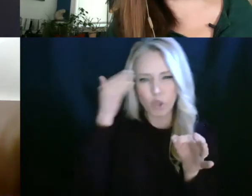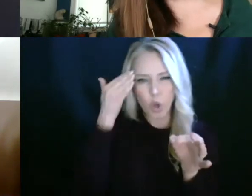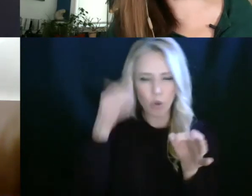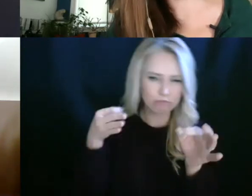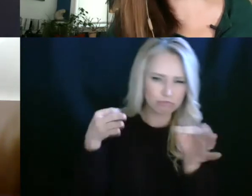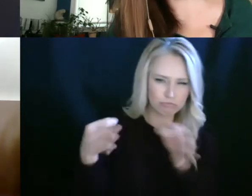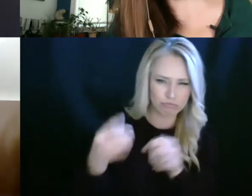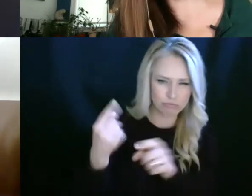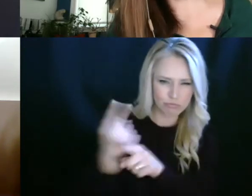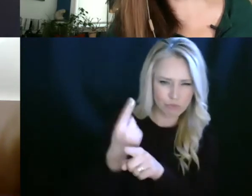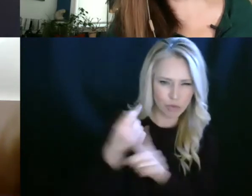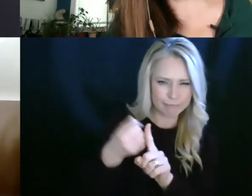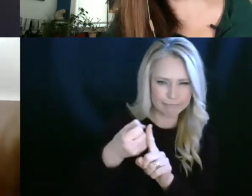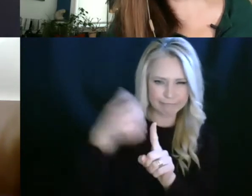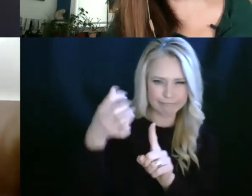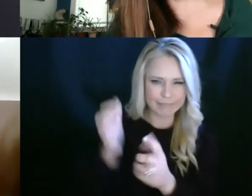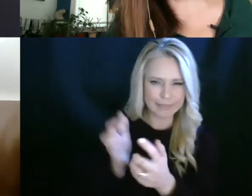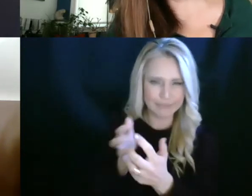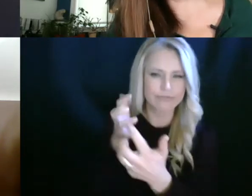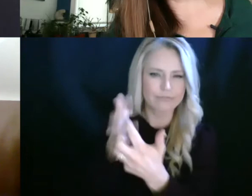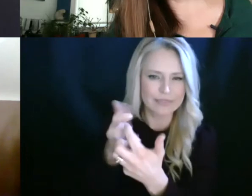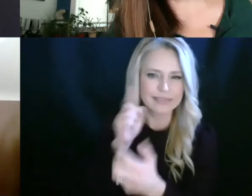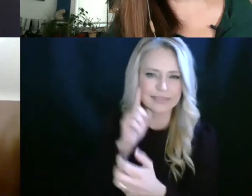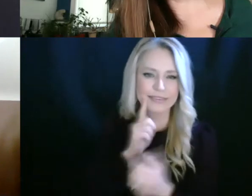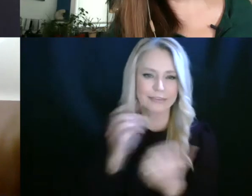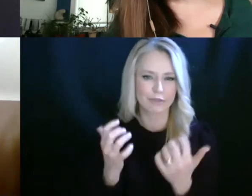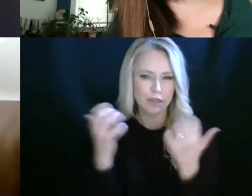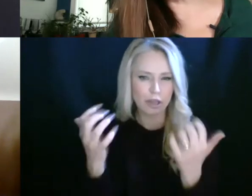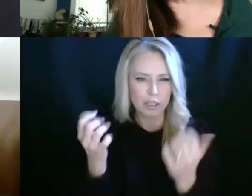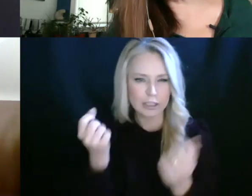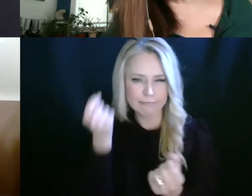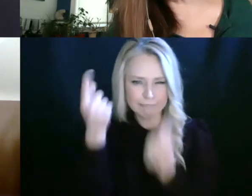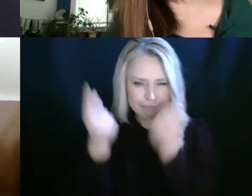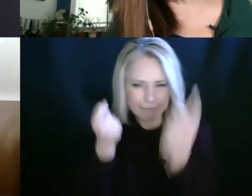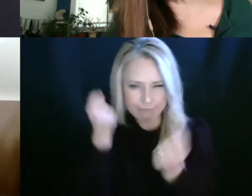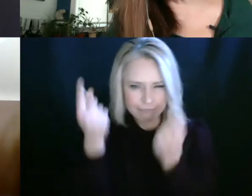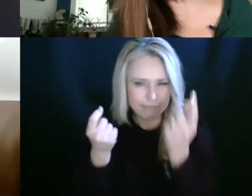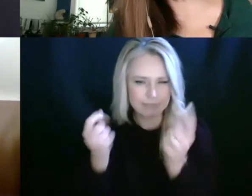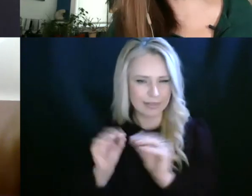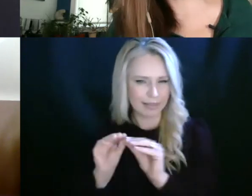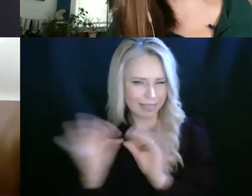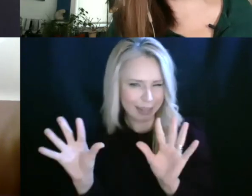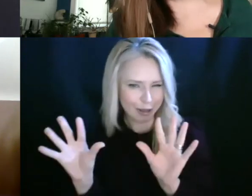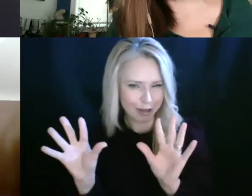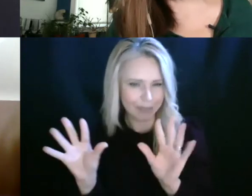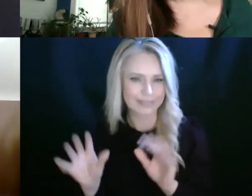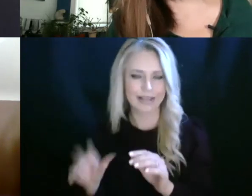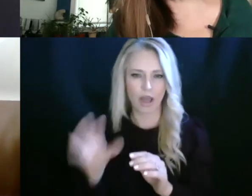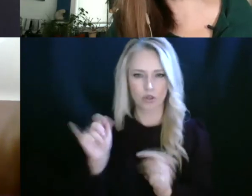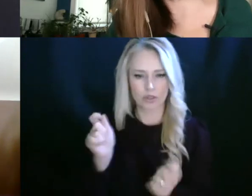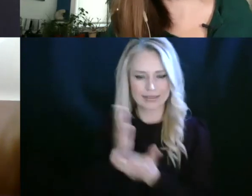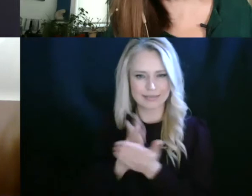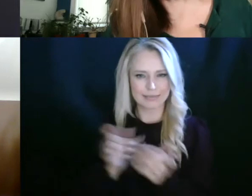users. They have that innate knowledge of how to really connect the information with the deaf